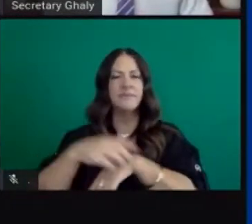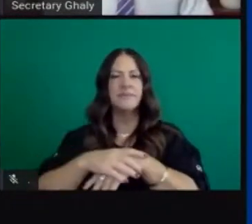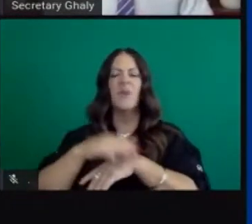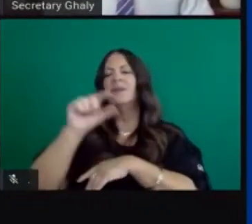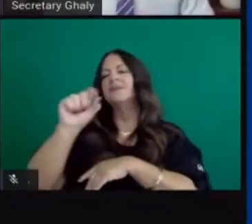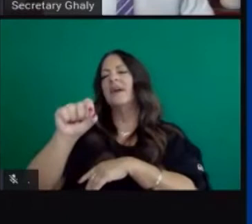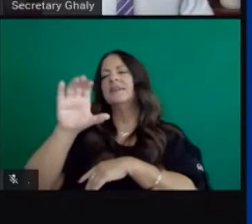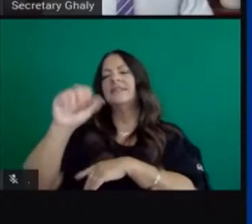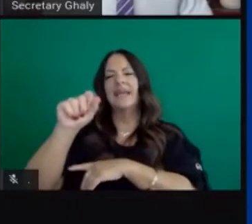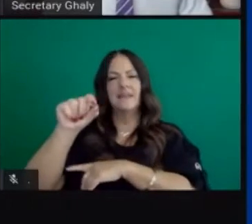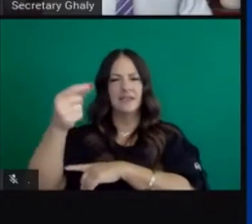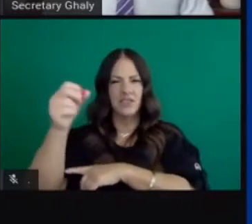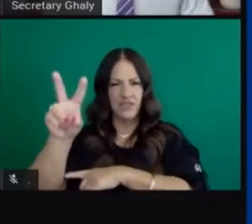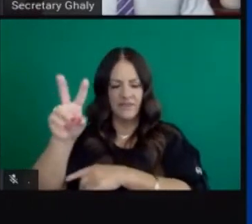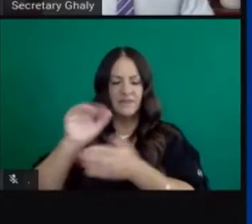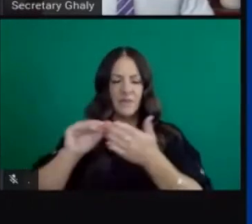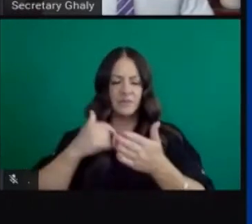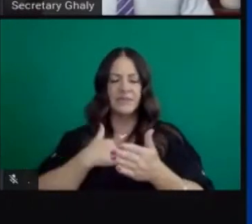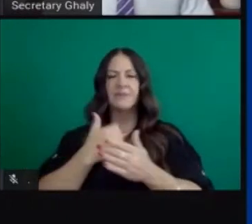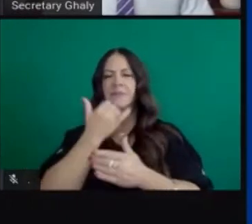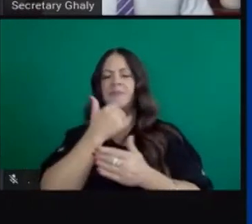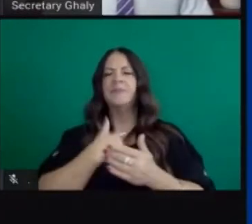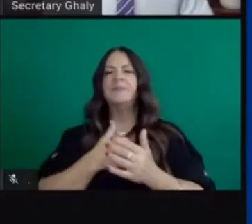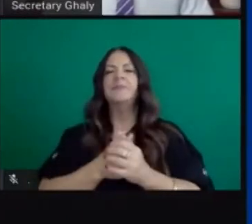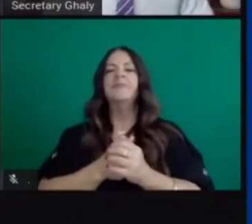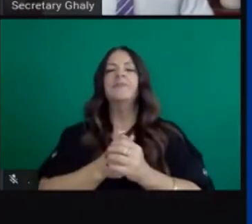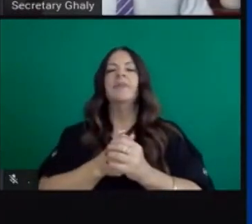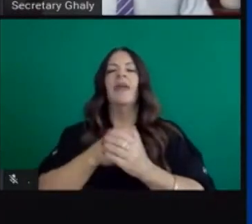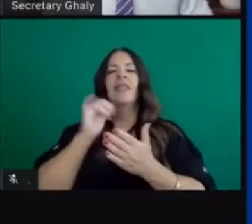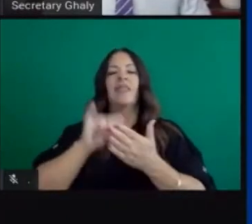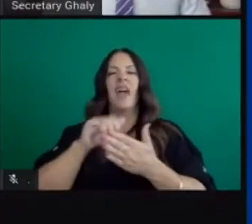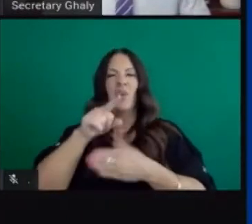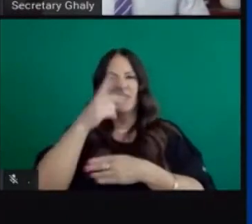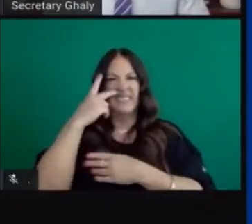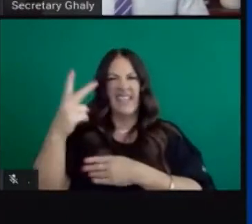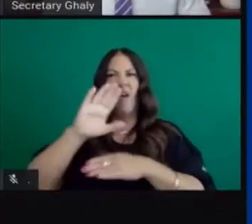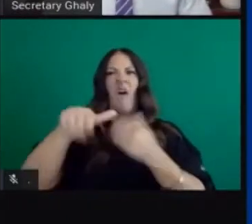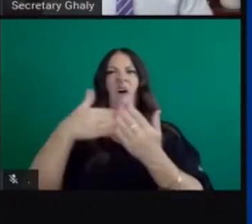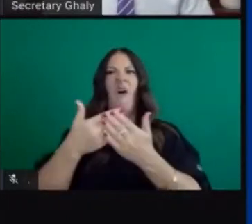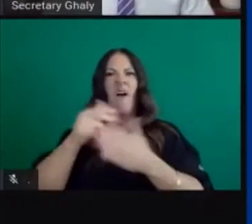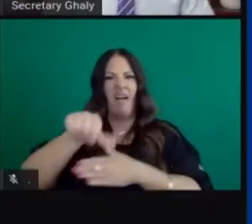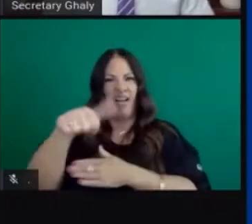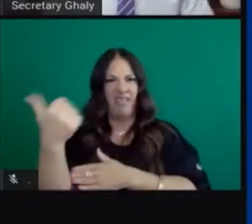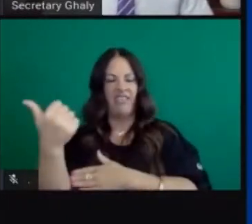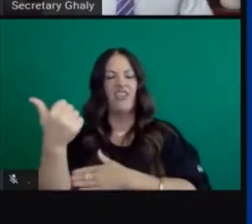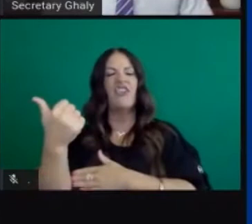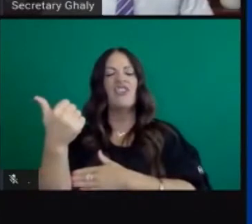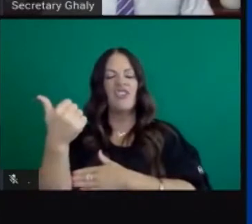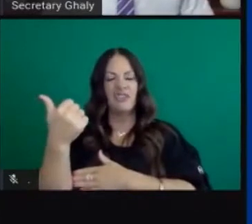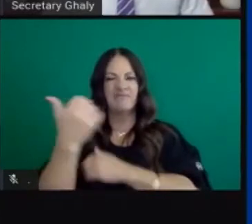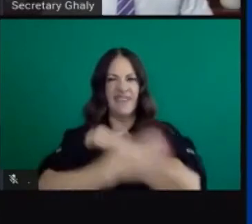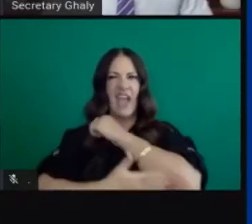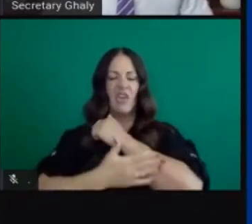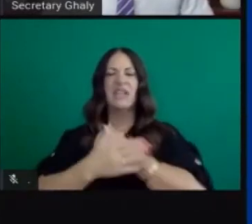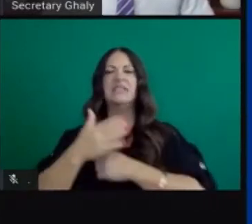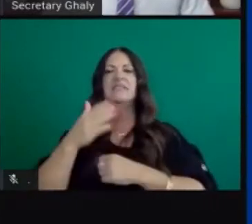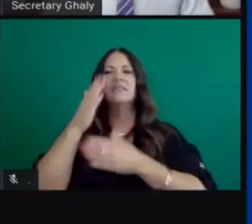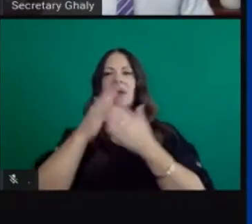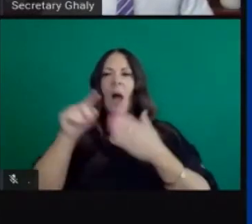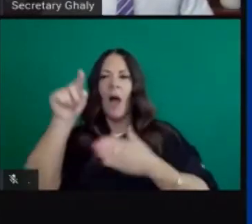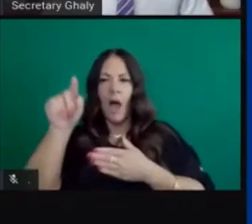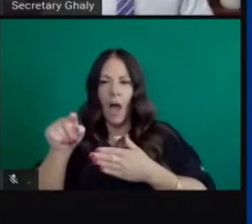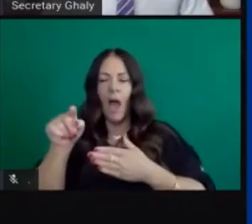COVID-19.ca.gov website, you can see that there's a number of other counties that have met the first week of a threshold